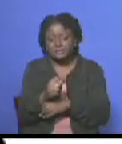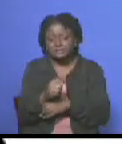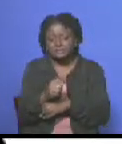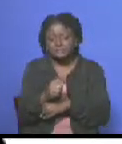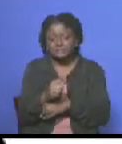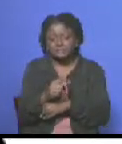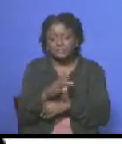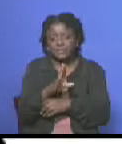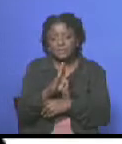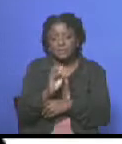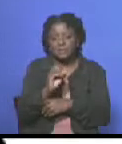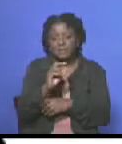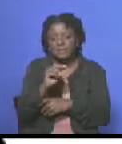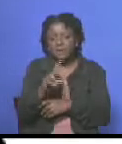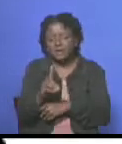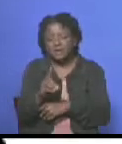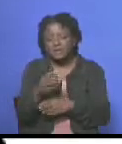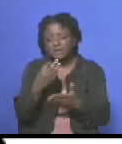bond financing fee.